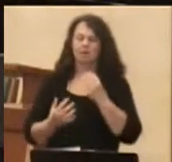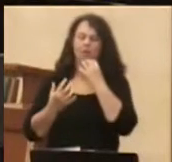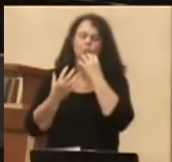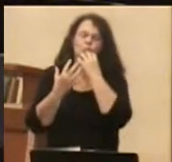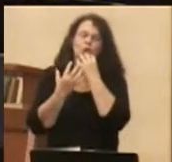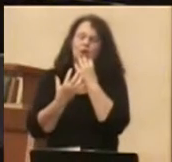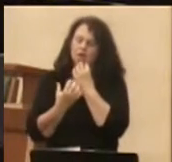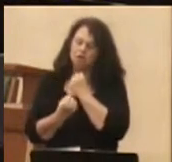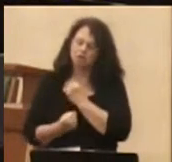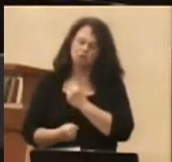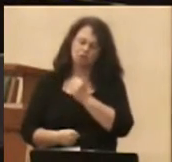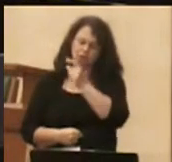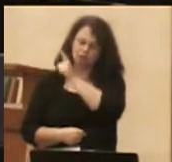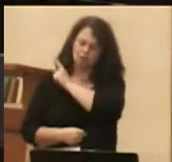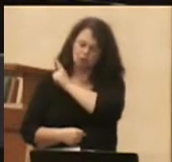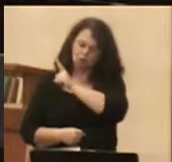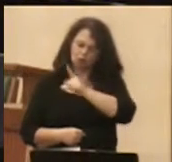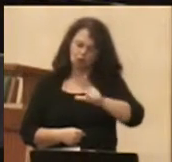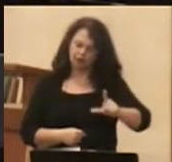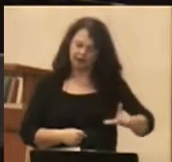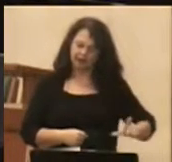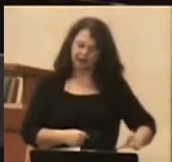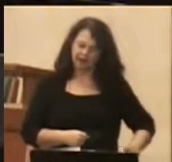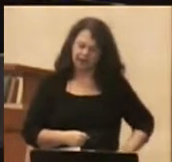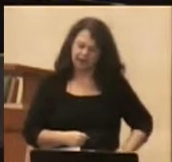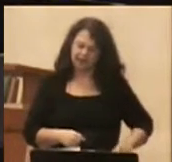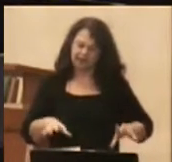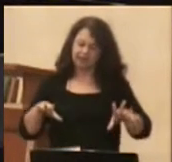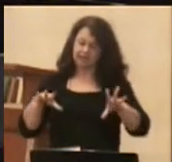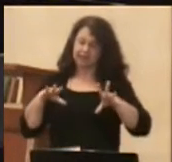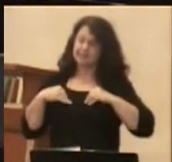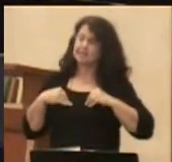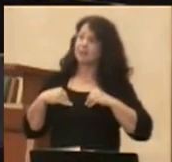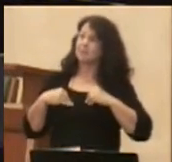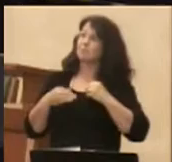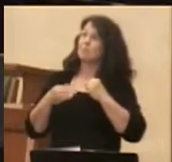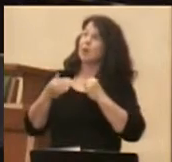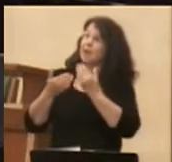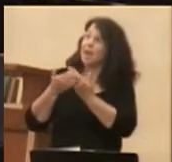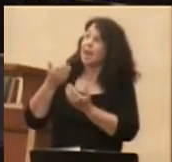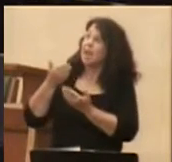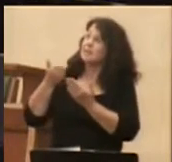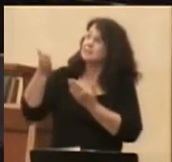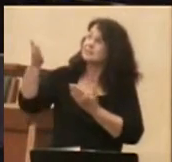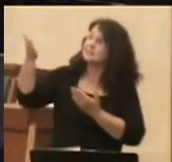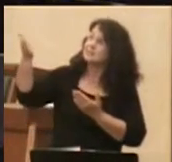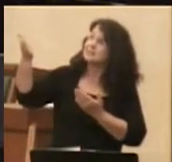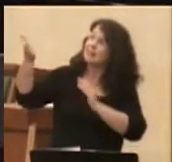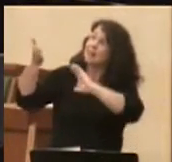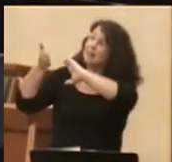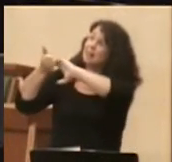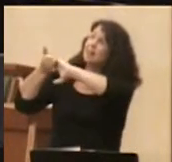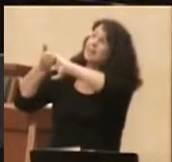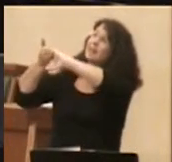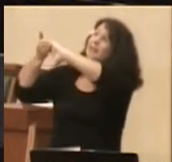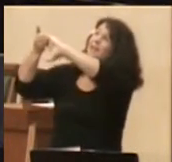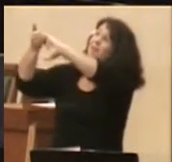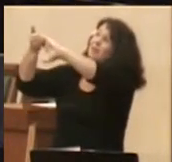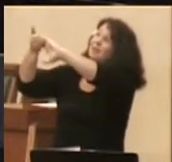precious Lord, take my hand, lead me on, let